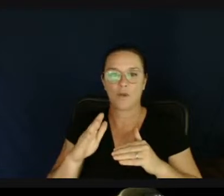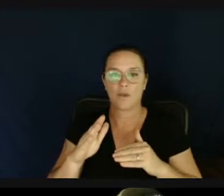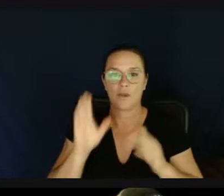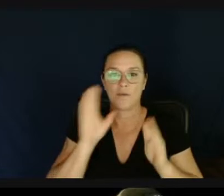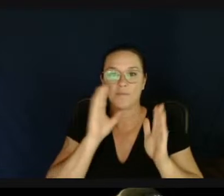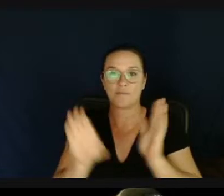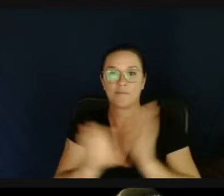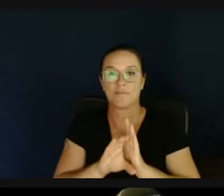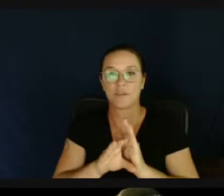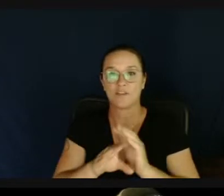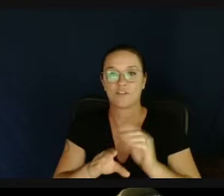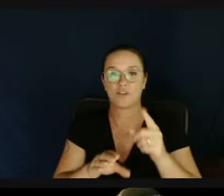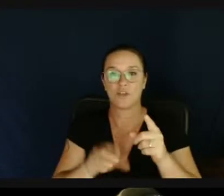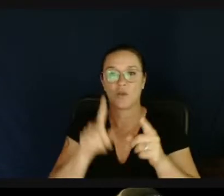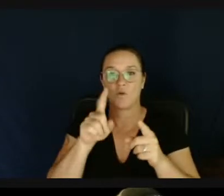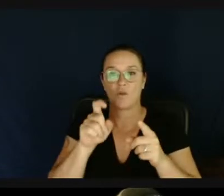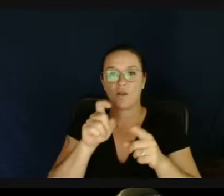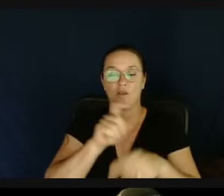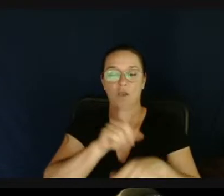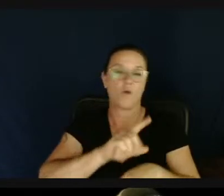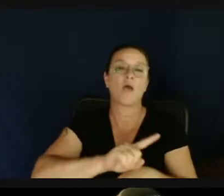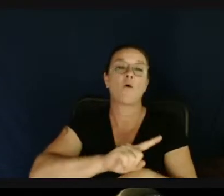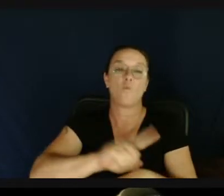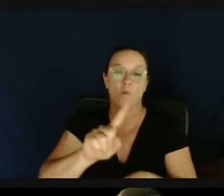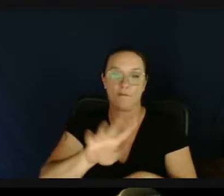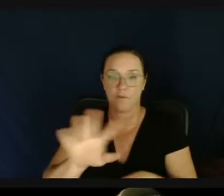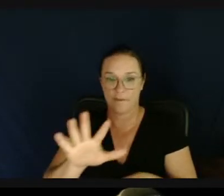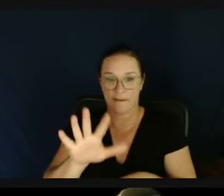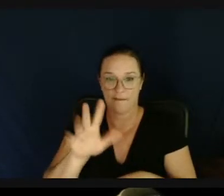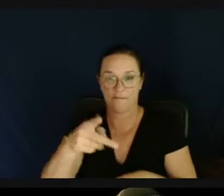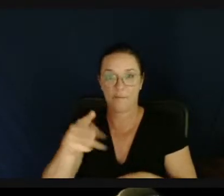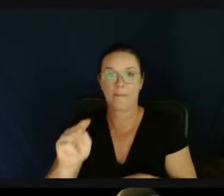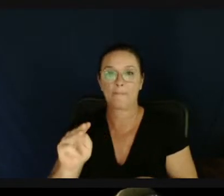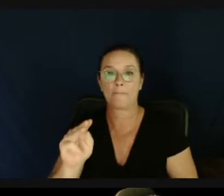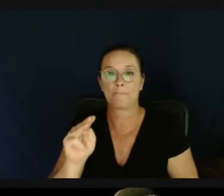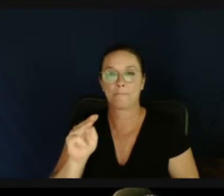photograph, 1:45 p.m. This was actually 1:45 p.m. right there.